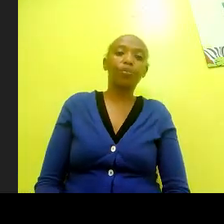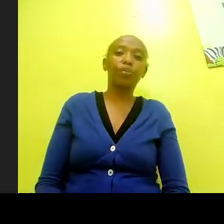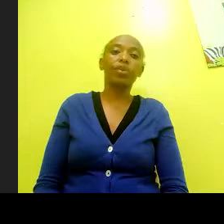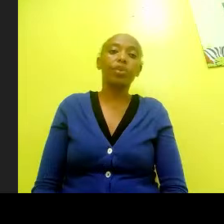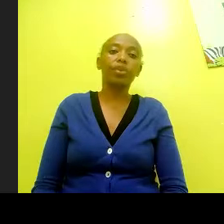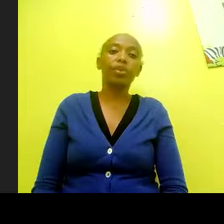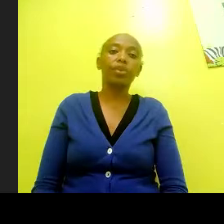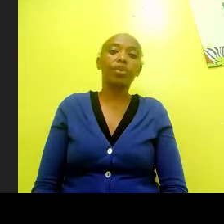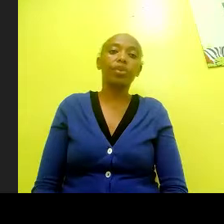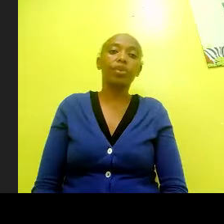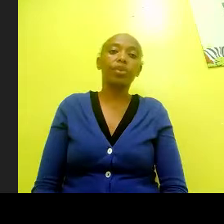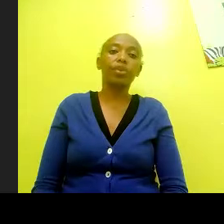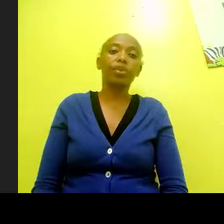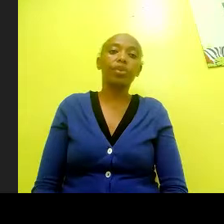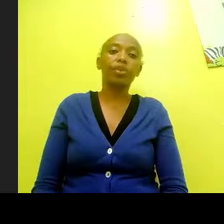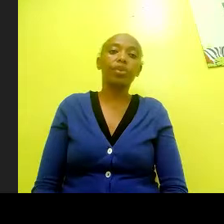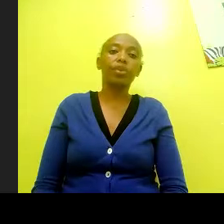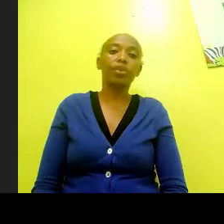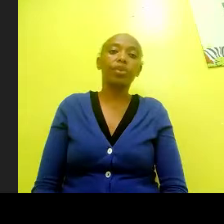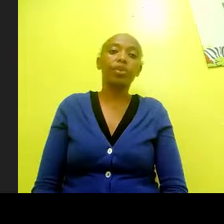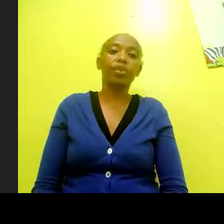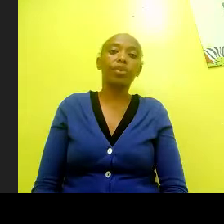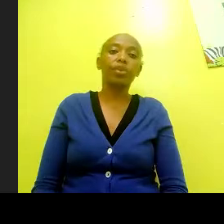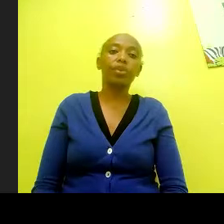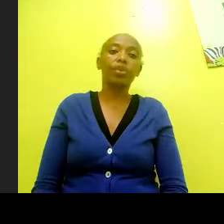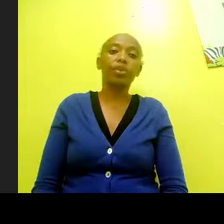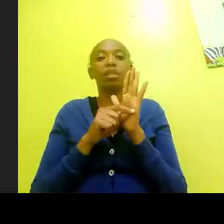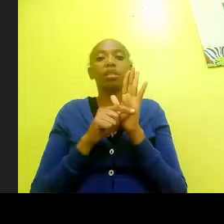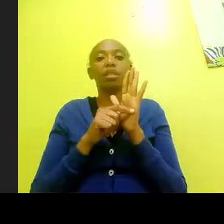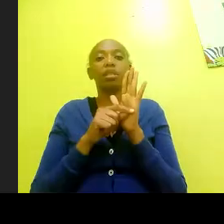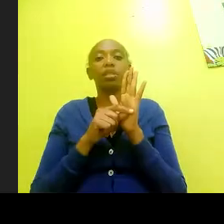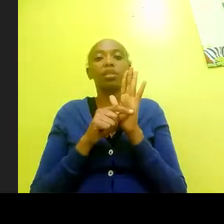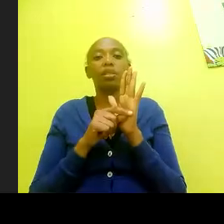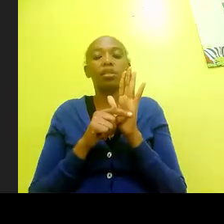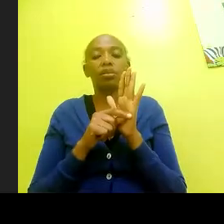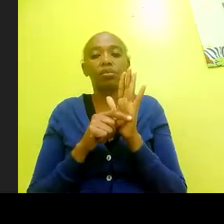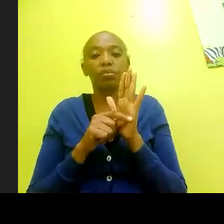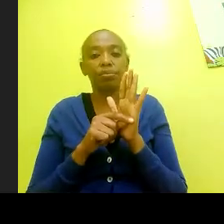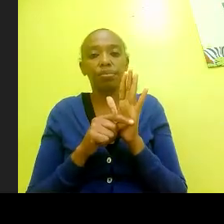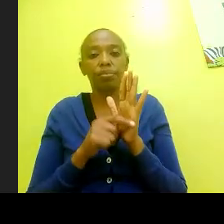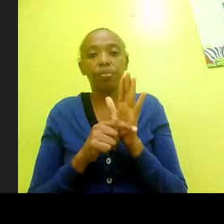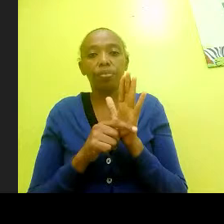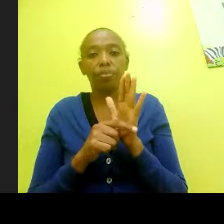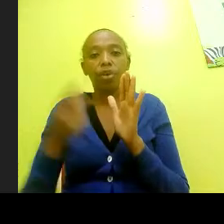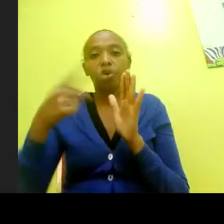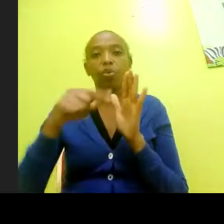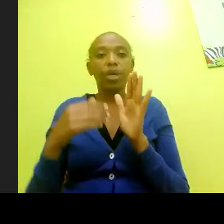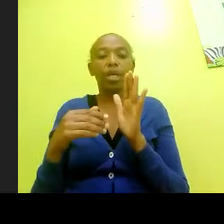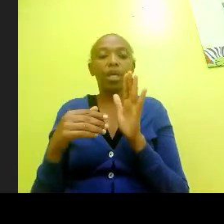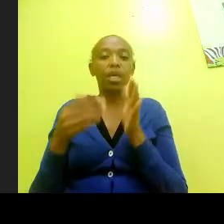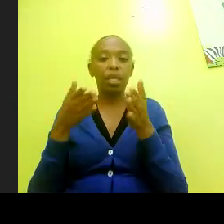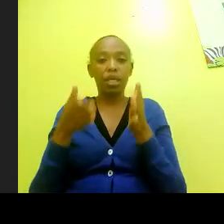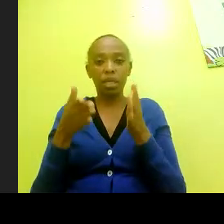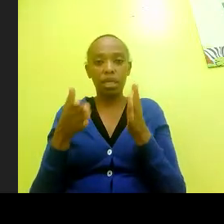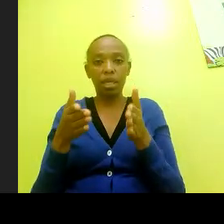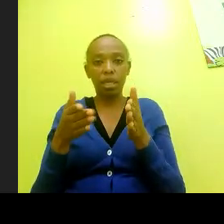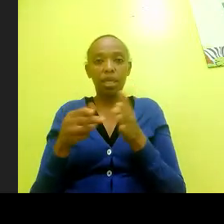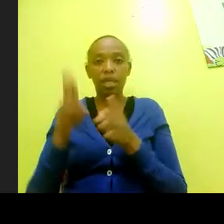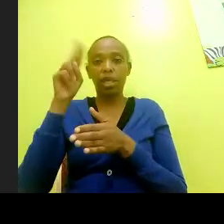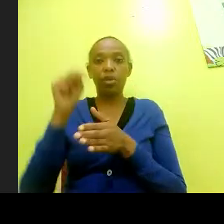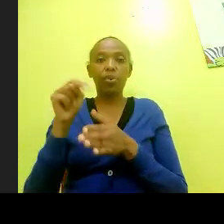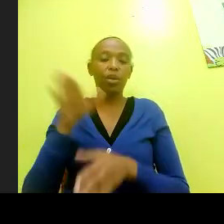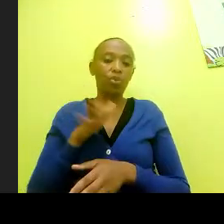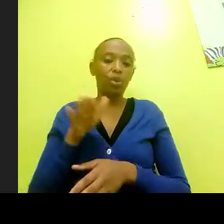In terms also of time use surveys, we do hear the UN